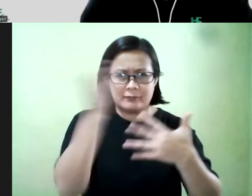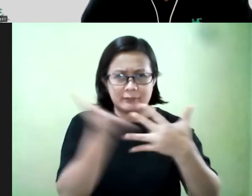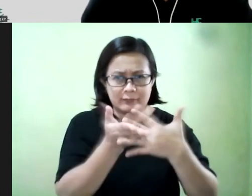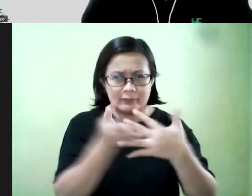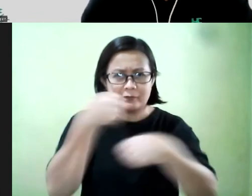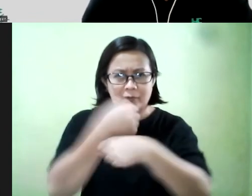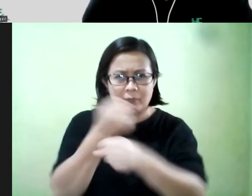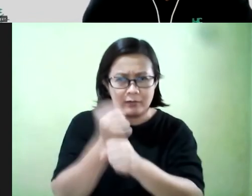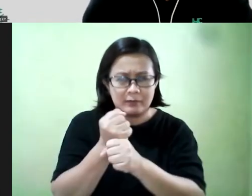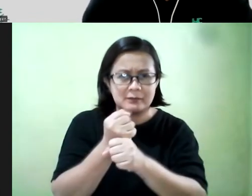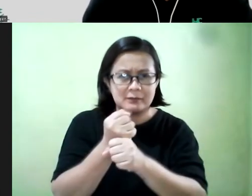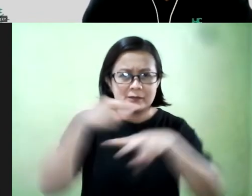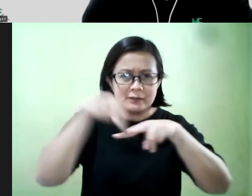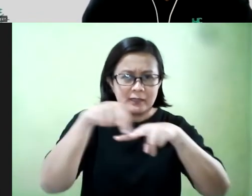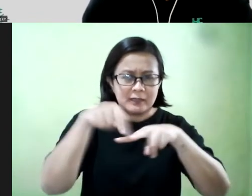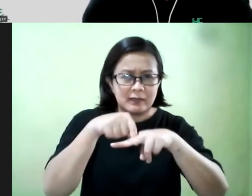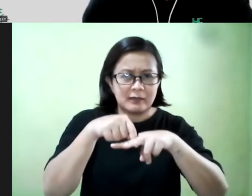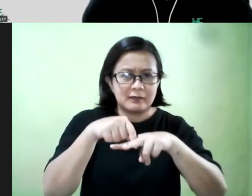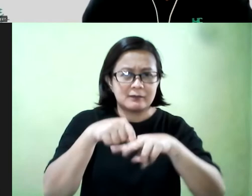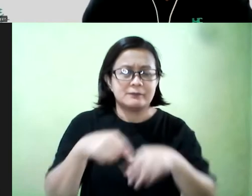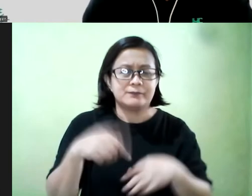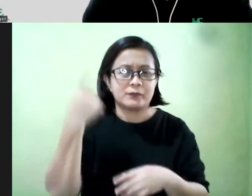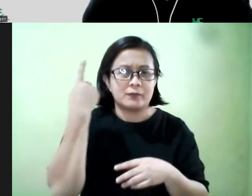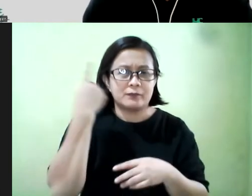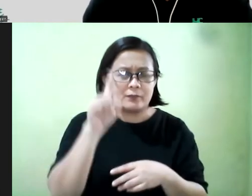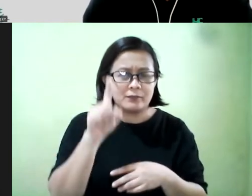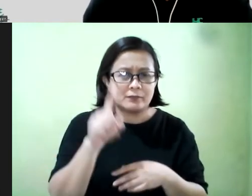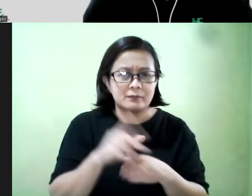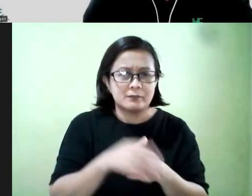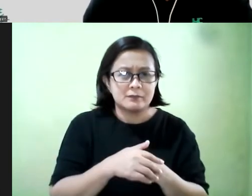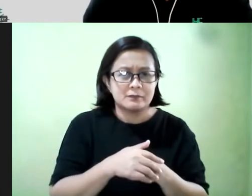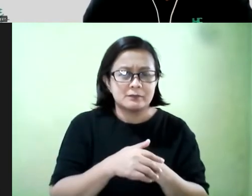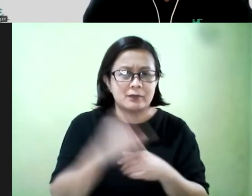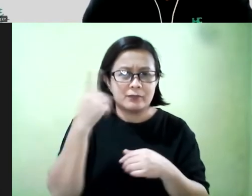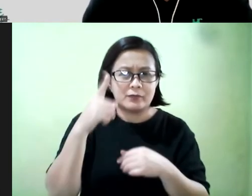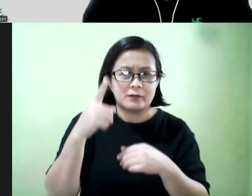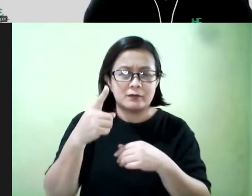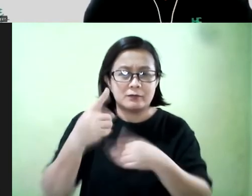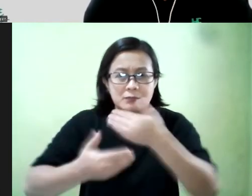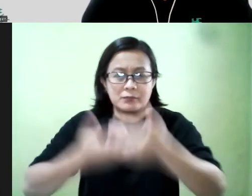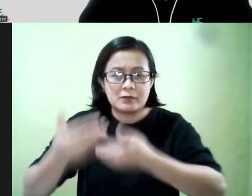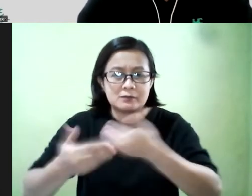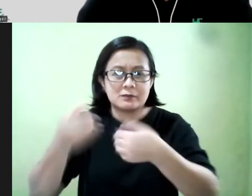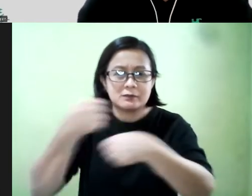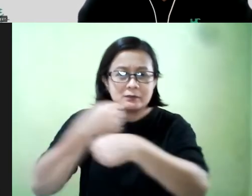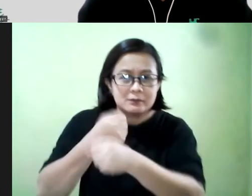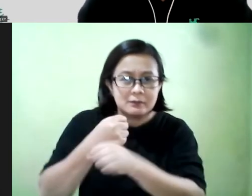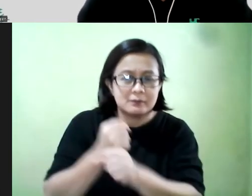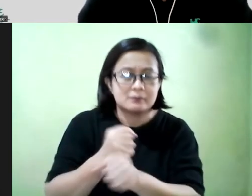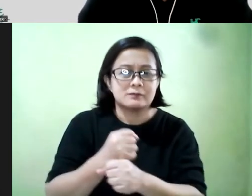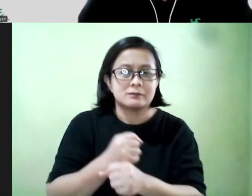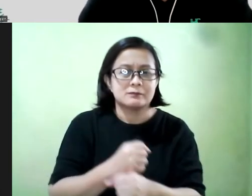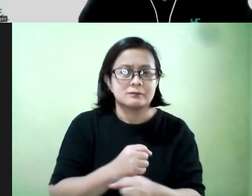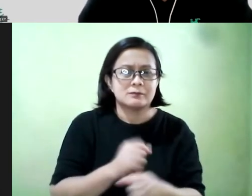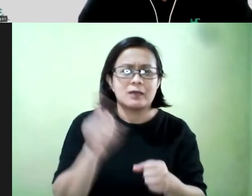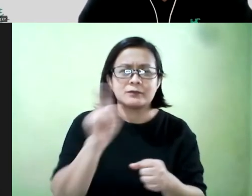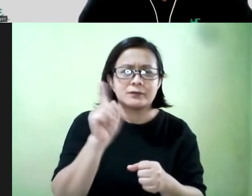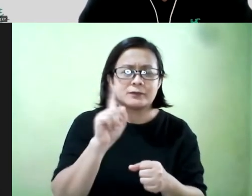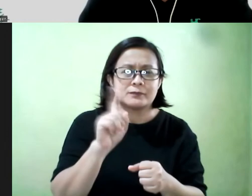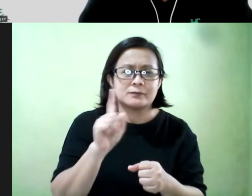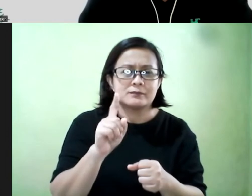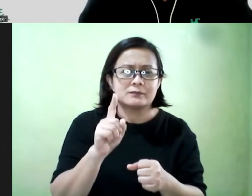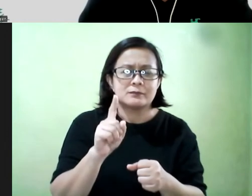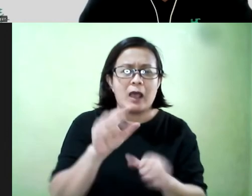chinelas green to the fabrication, all that stuff. So I want to know, like, what the amount of